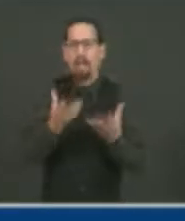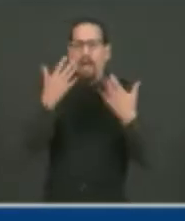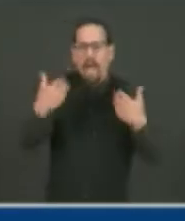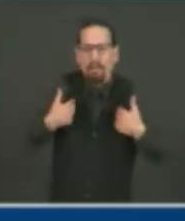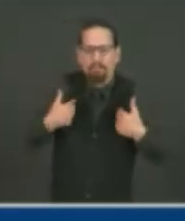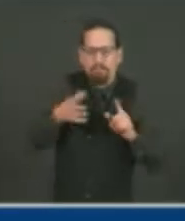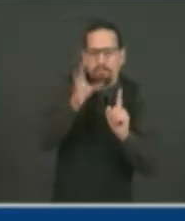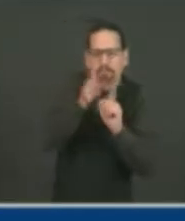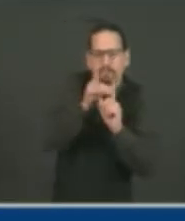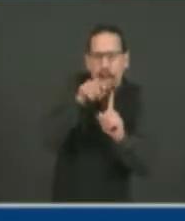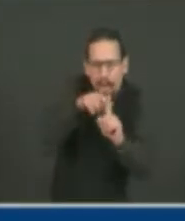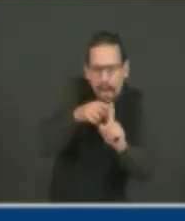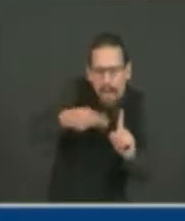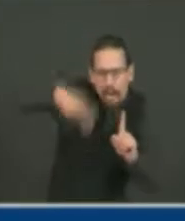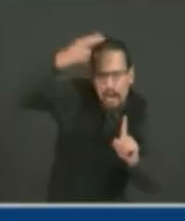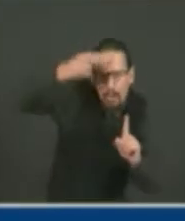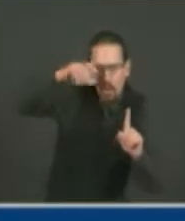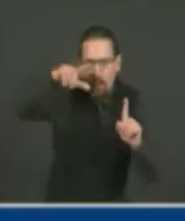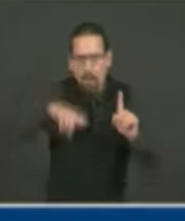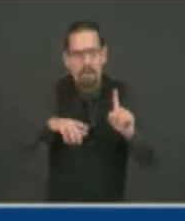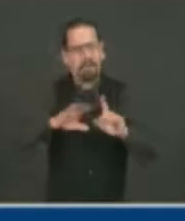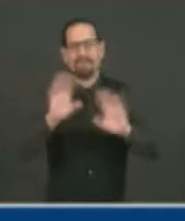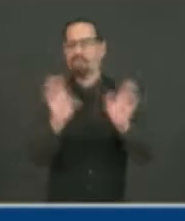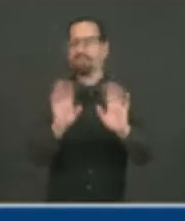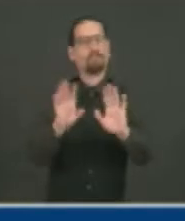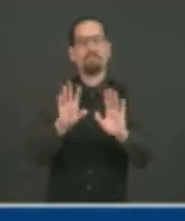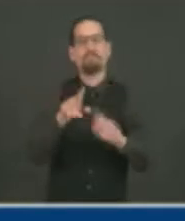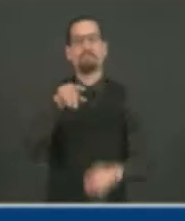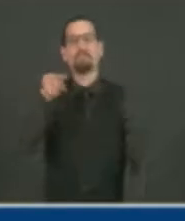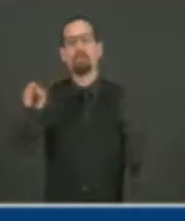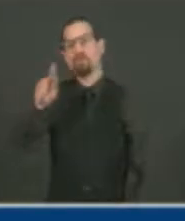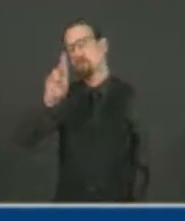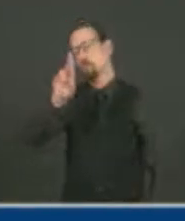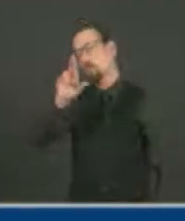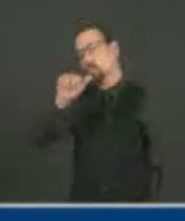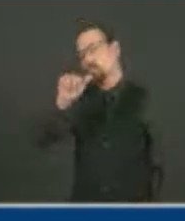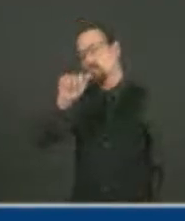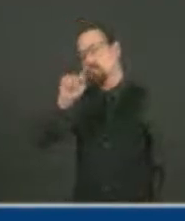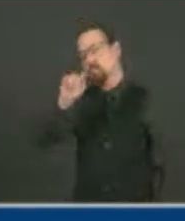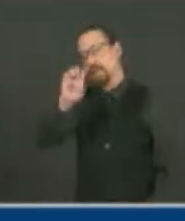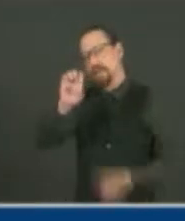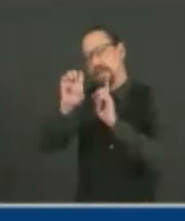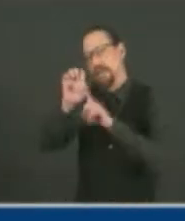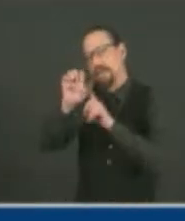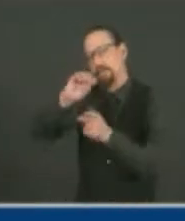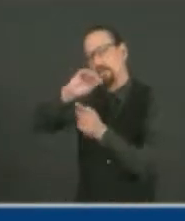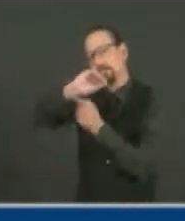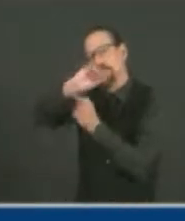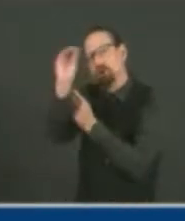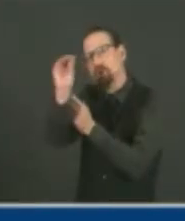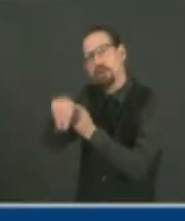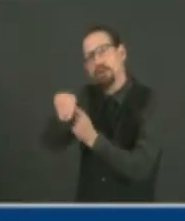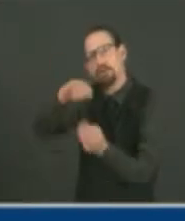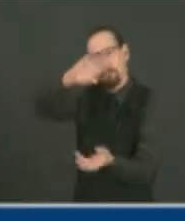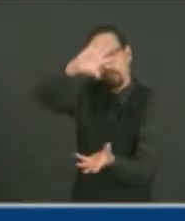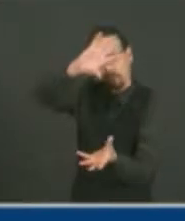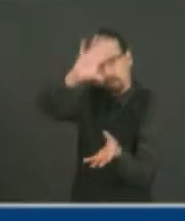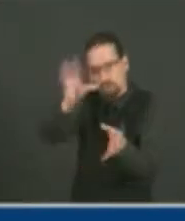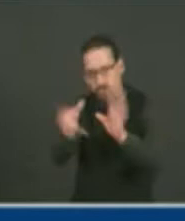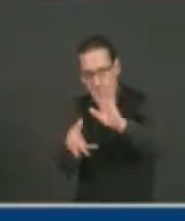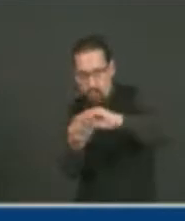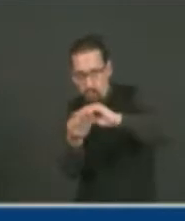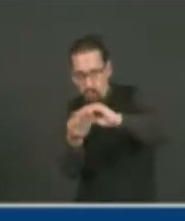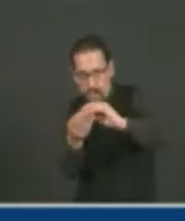percent positive versus just the raw number of cases, because obviously if you test more, you will find